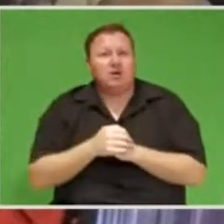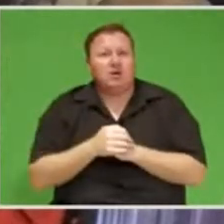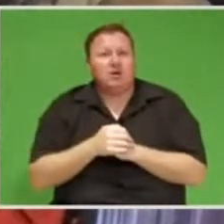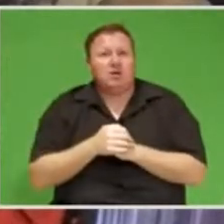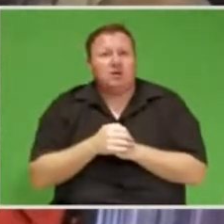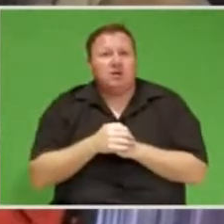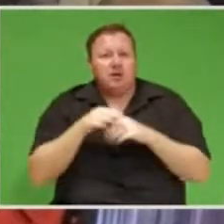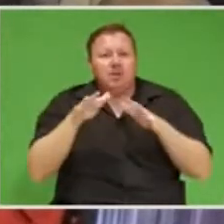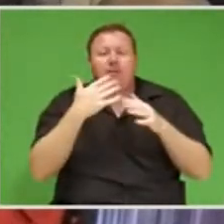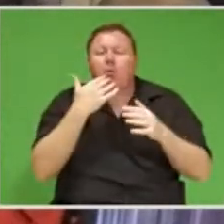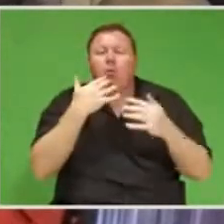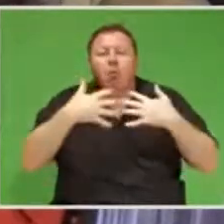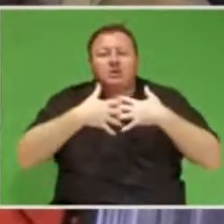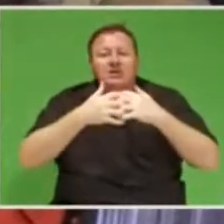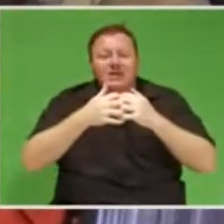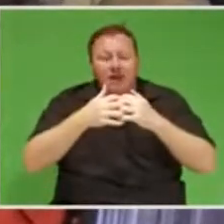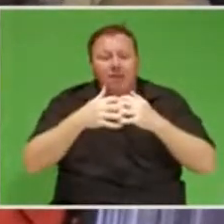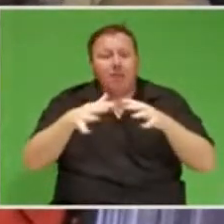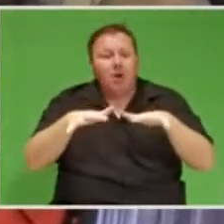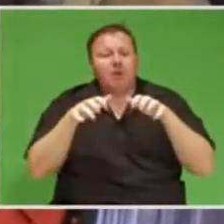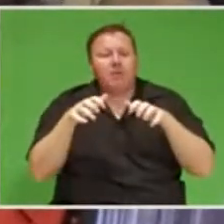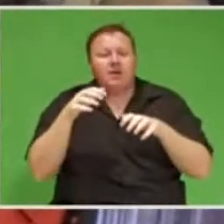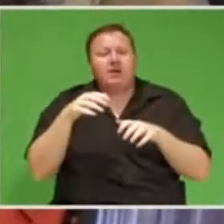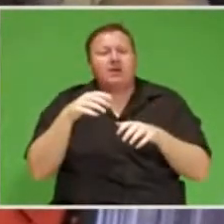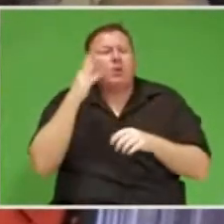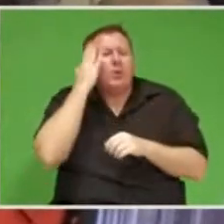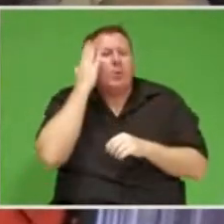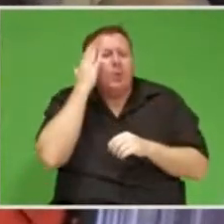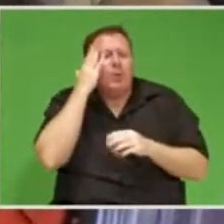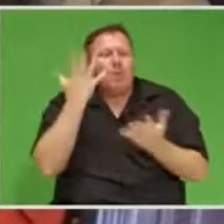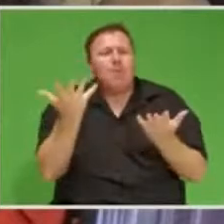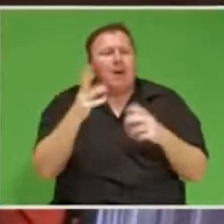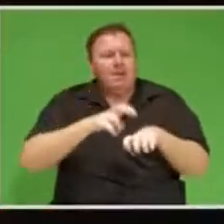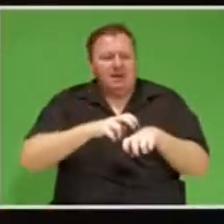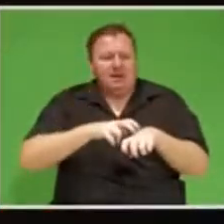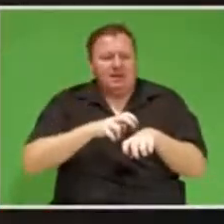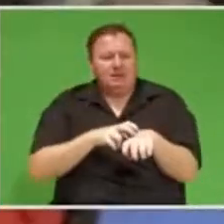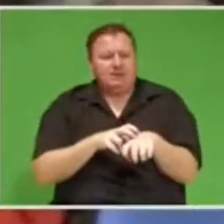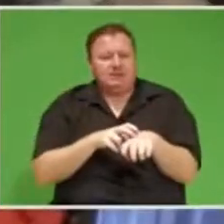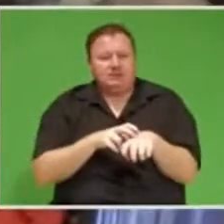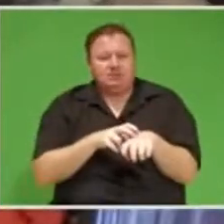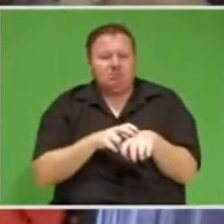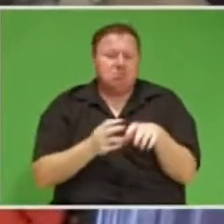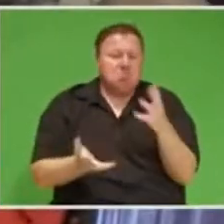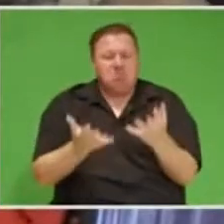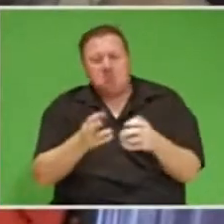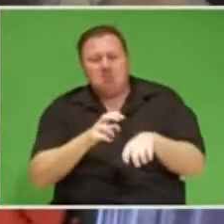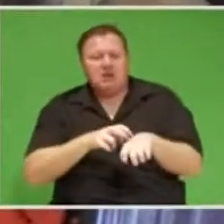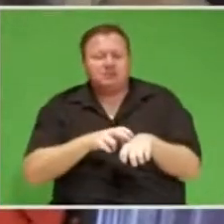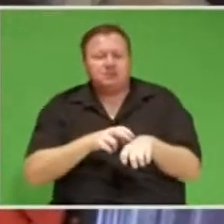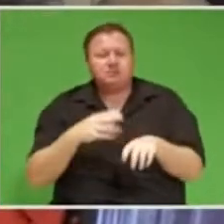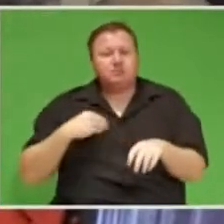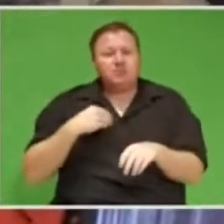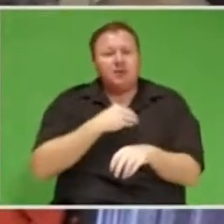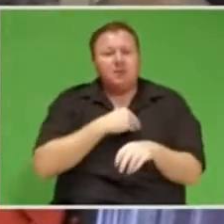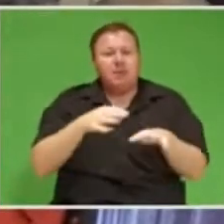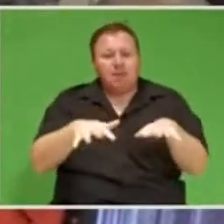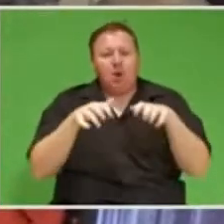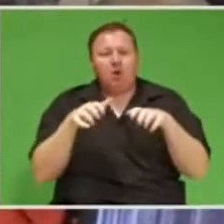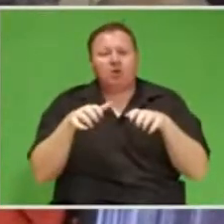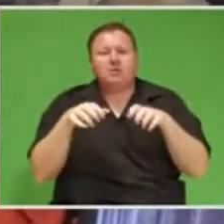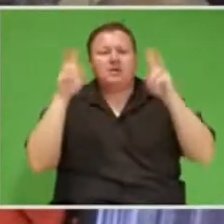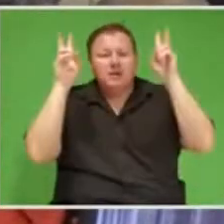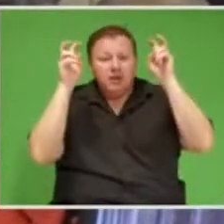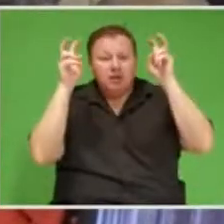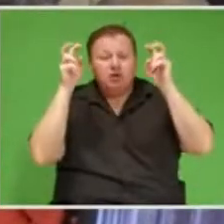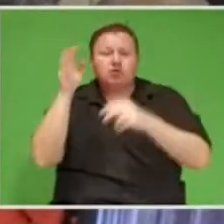this parliament knew that there might be a necessity, even when we are convened in this manner, for members of parliament to raise